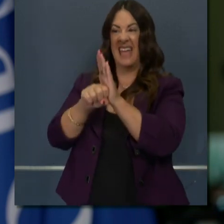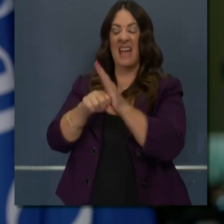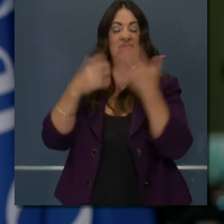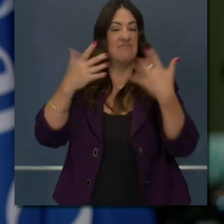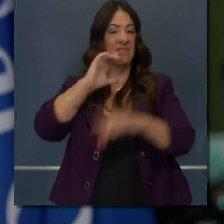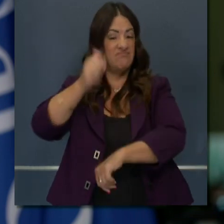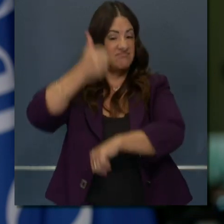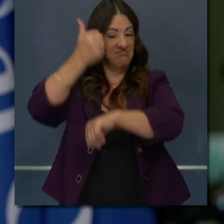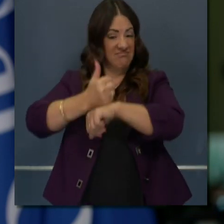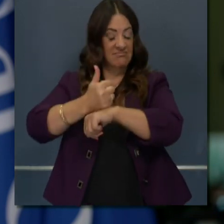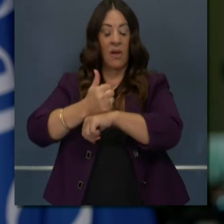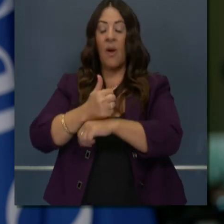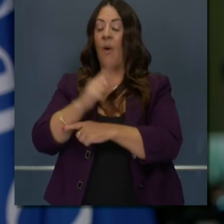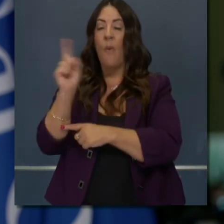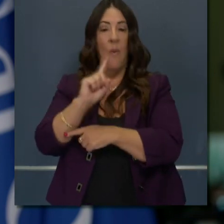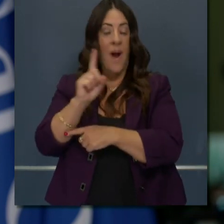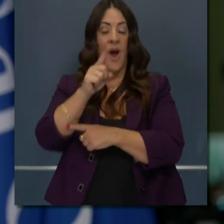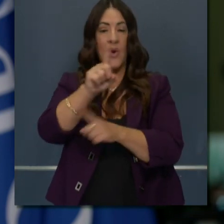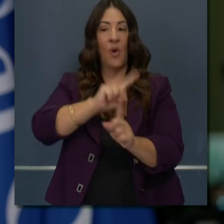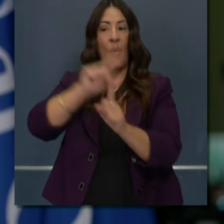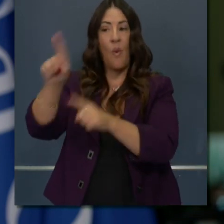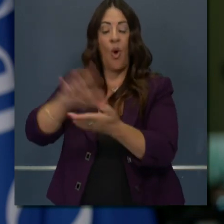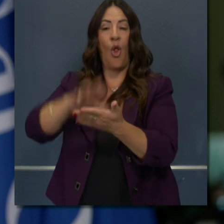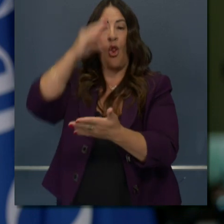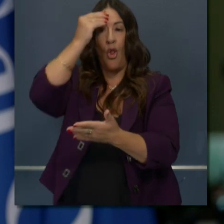earthquake education and resources at